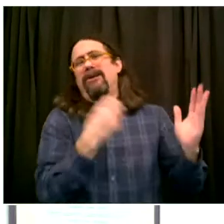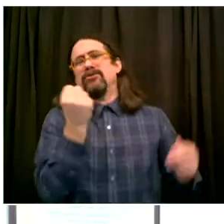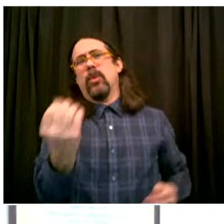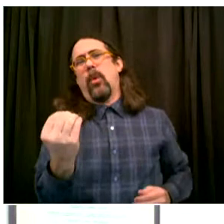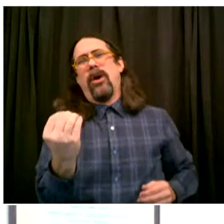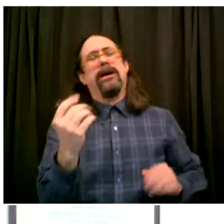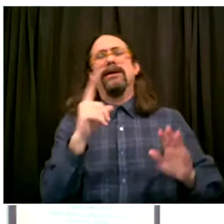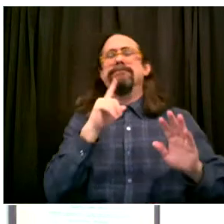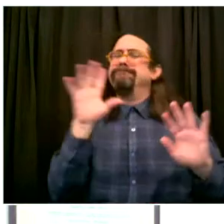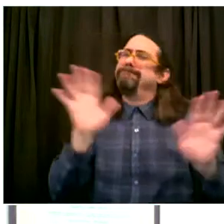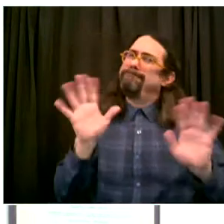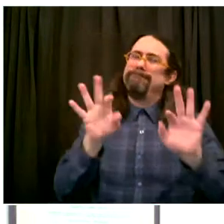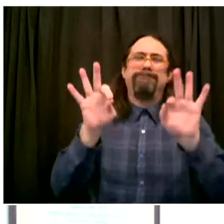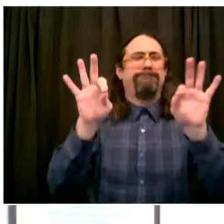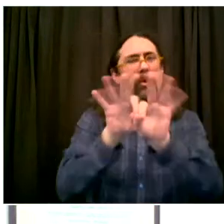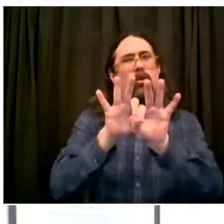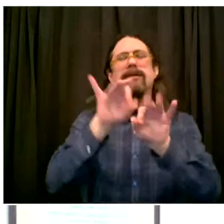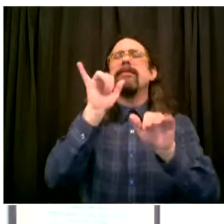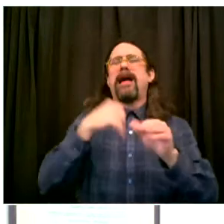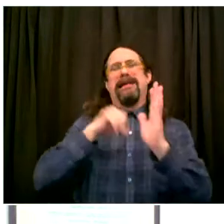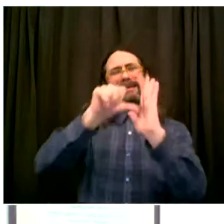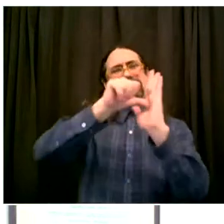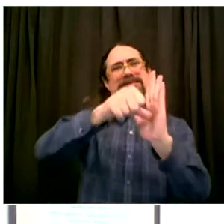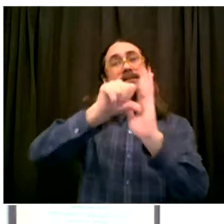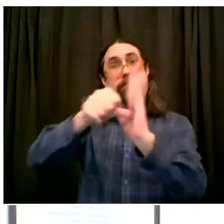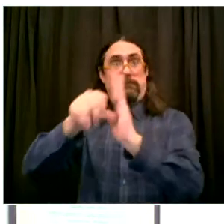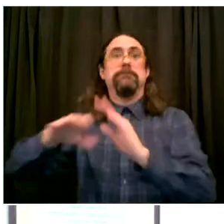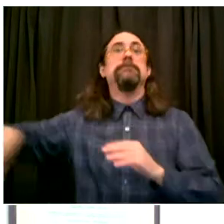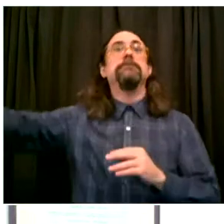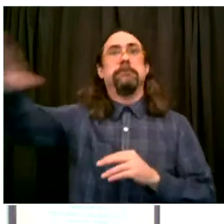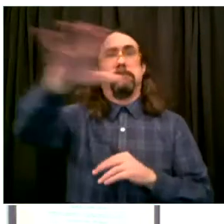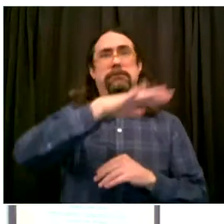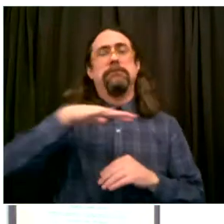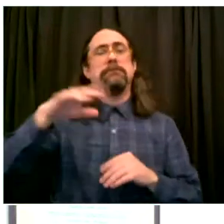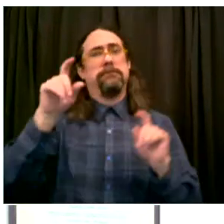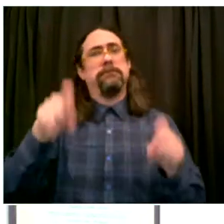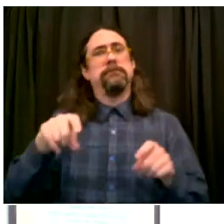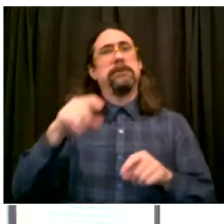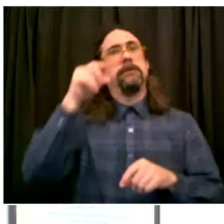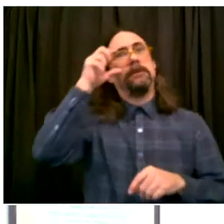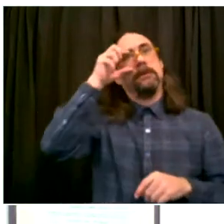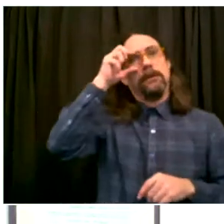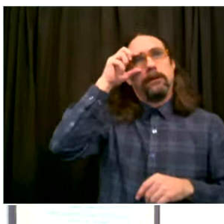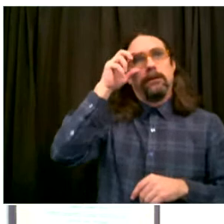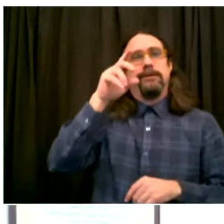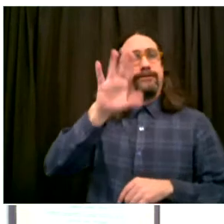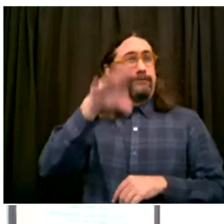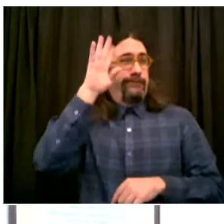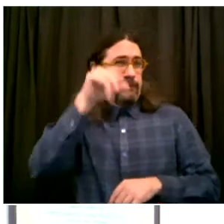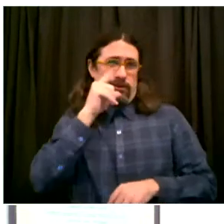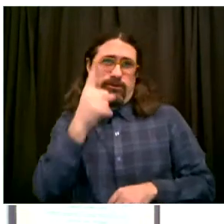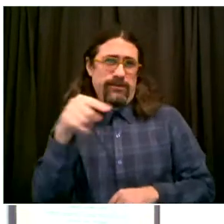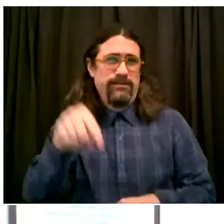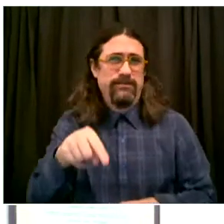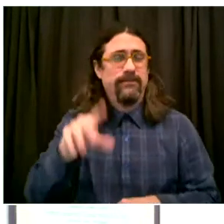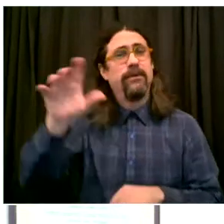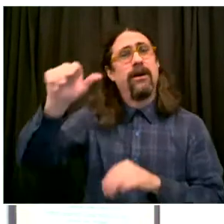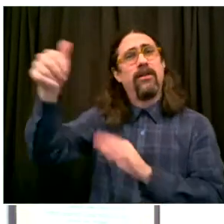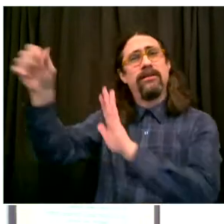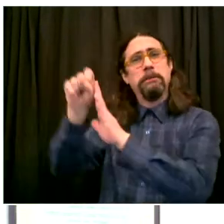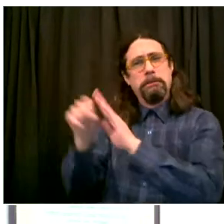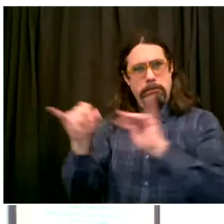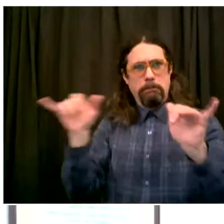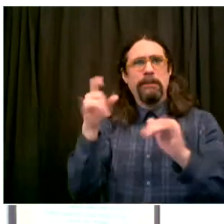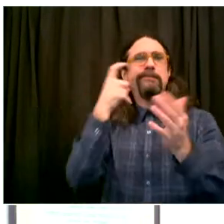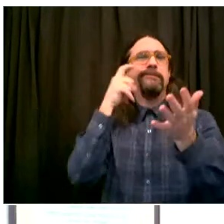In most other places, it's upward of 50% of the data points that are unknown race or ethnicity. In New York City,